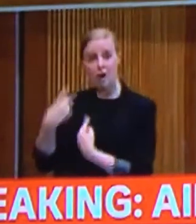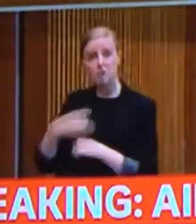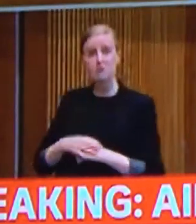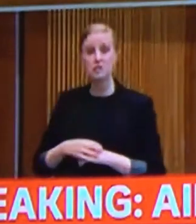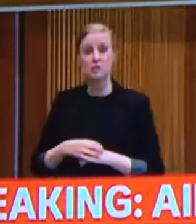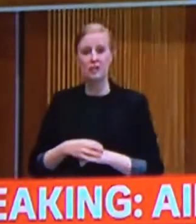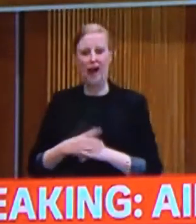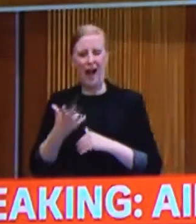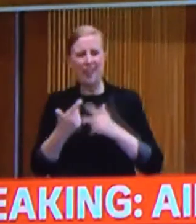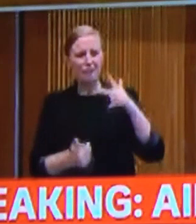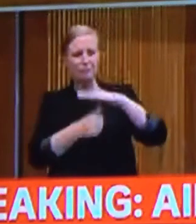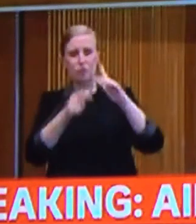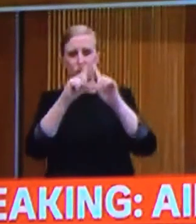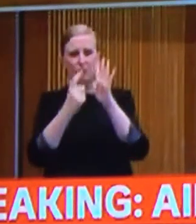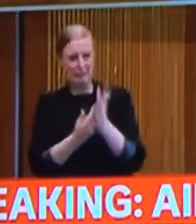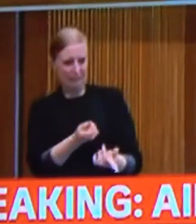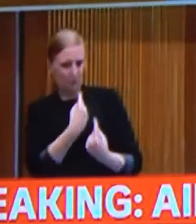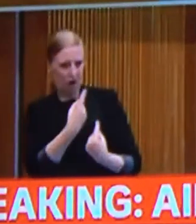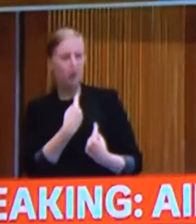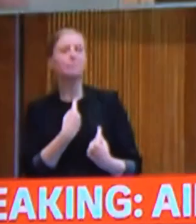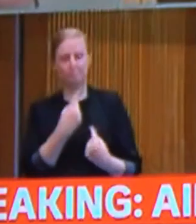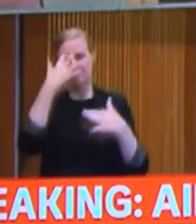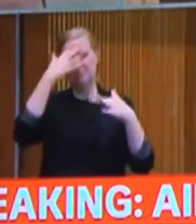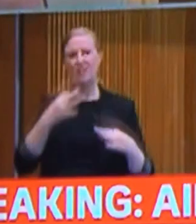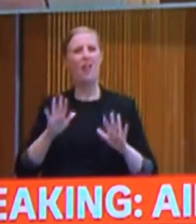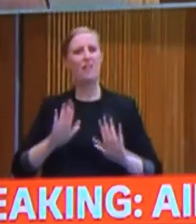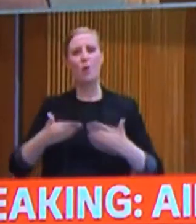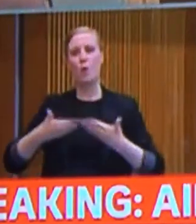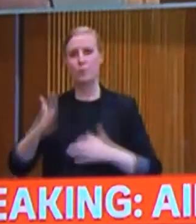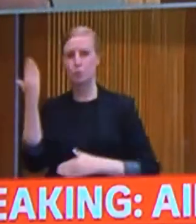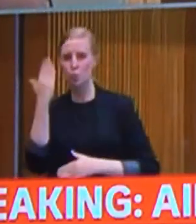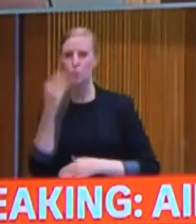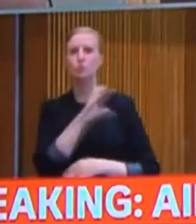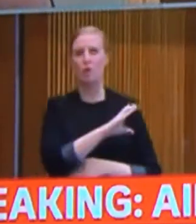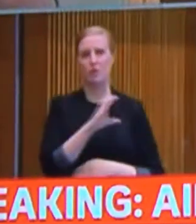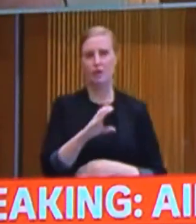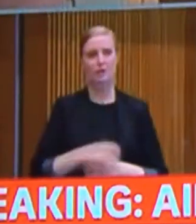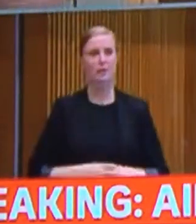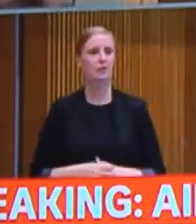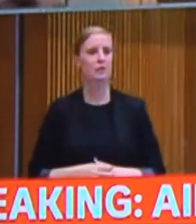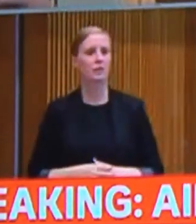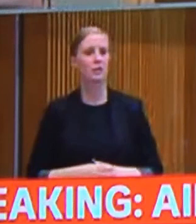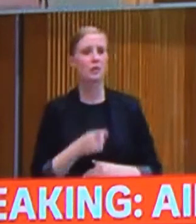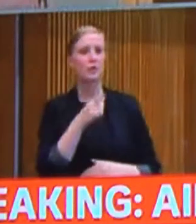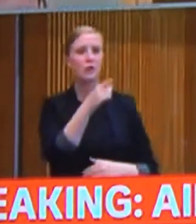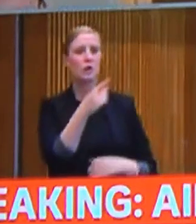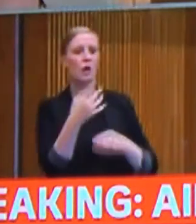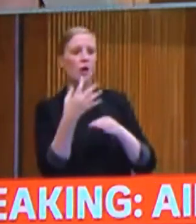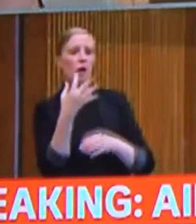it. Minister Hunt, just following on from Claire's question before, in terms of couples,